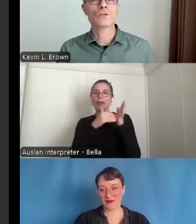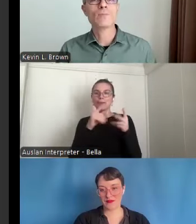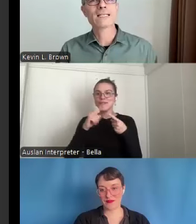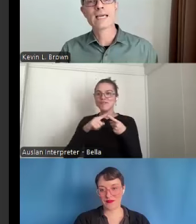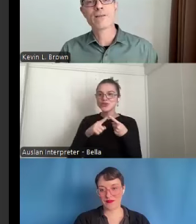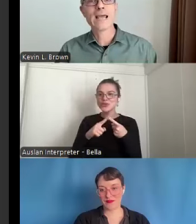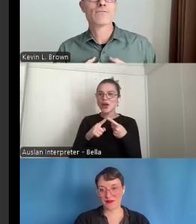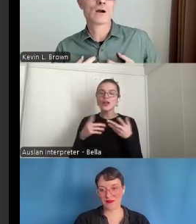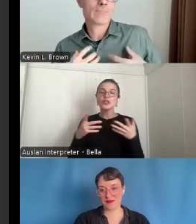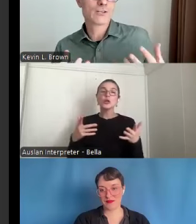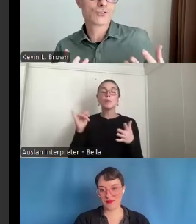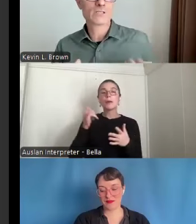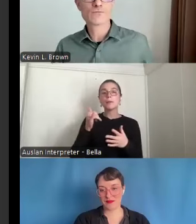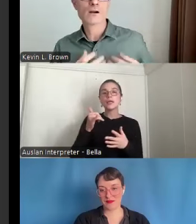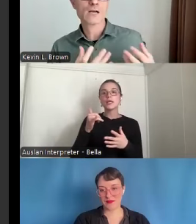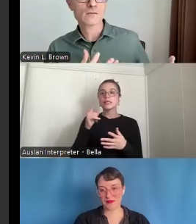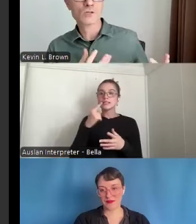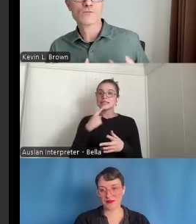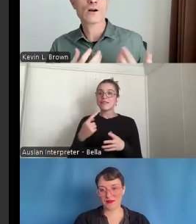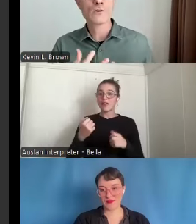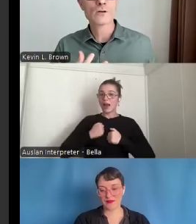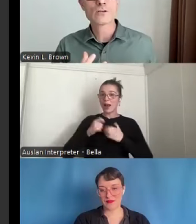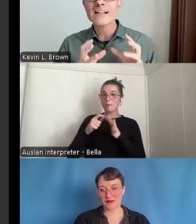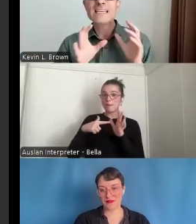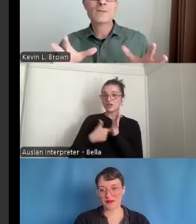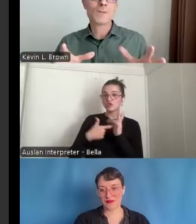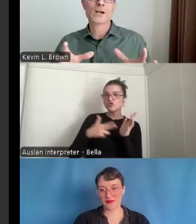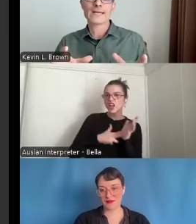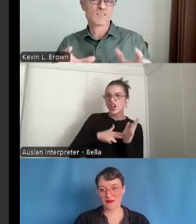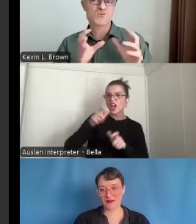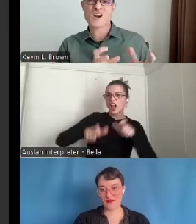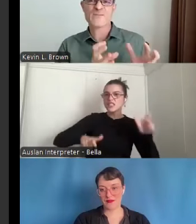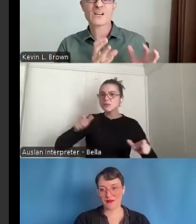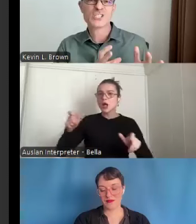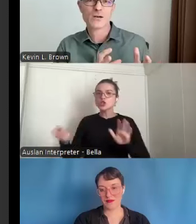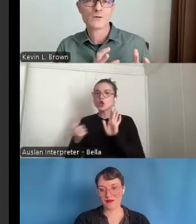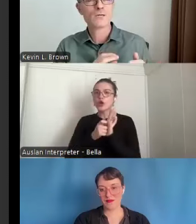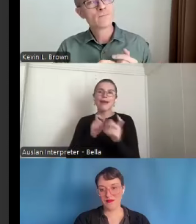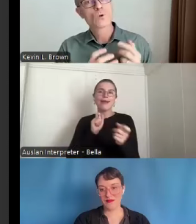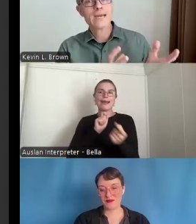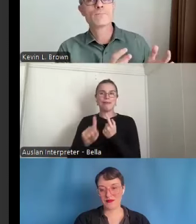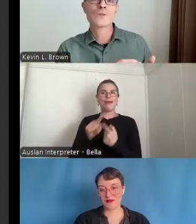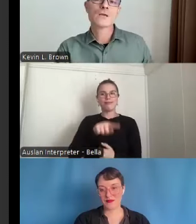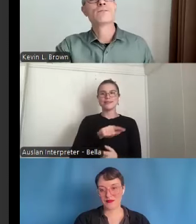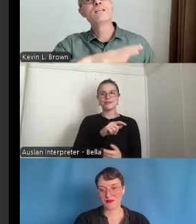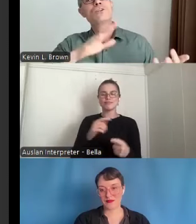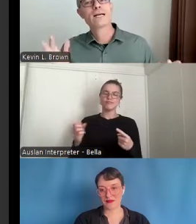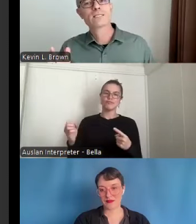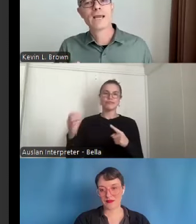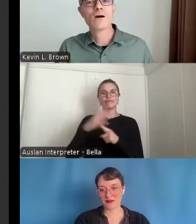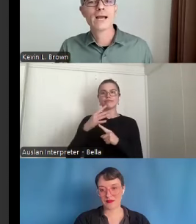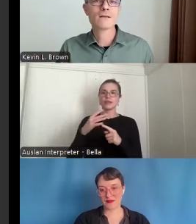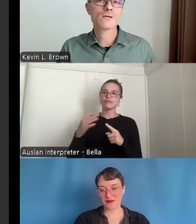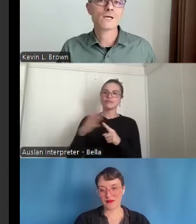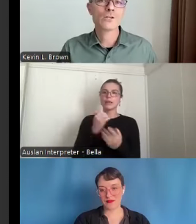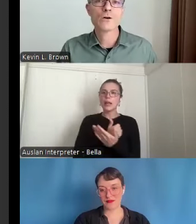example, you might say that, hey, for our patrons, for our customers, for our donors, email marketing is the primary channel. Great. Then you might say,